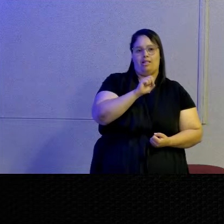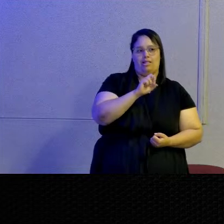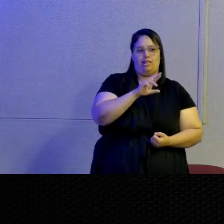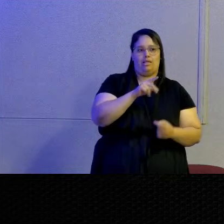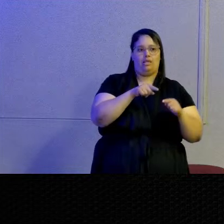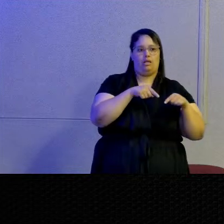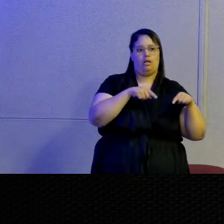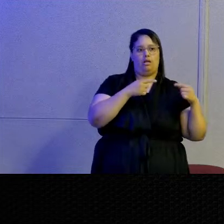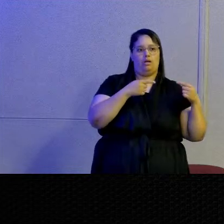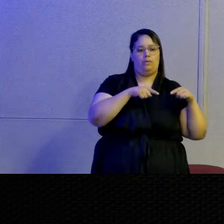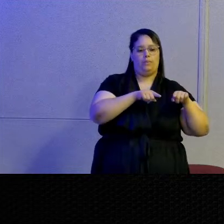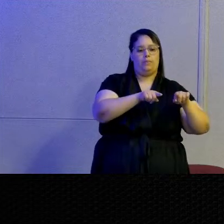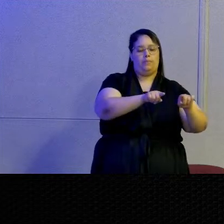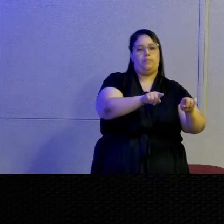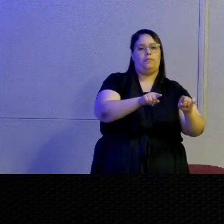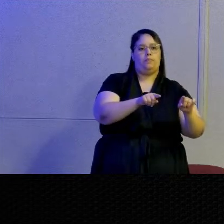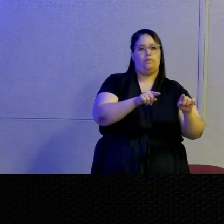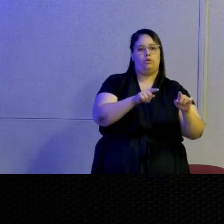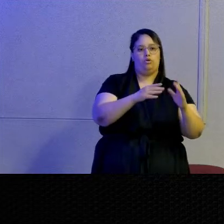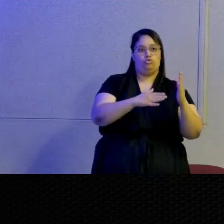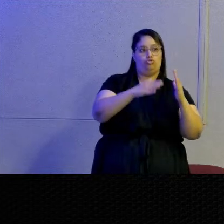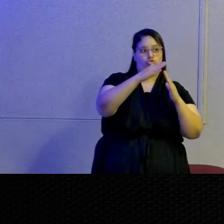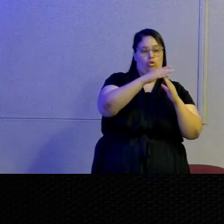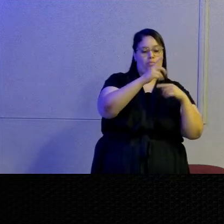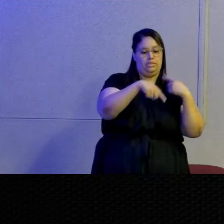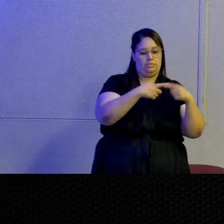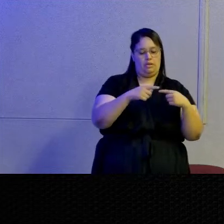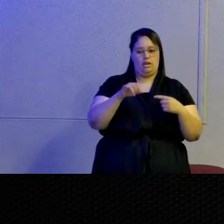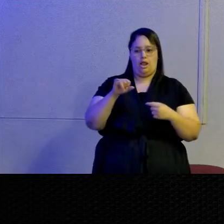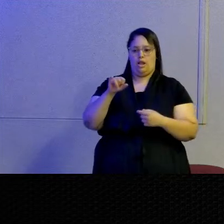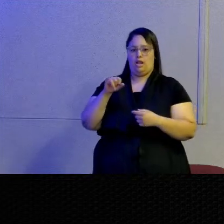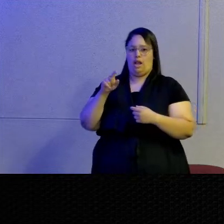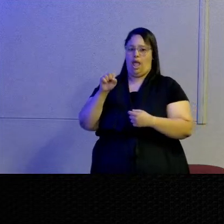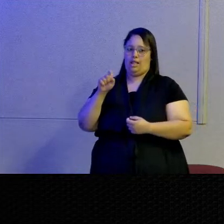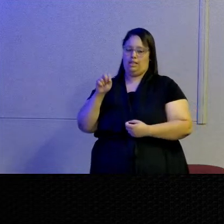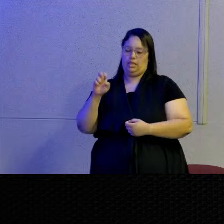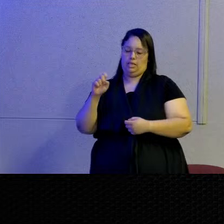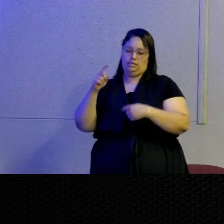the top spin and anti-spin close to threshold.